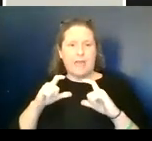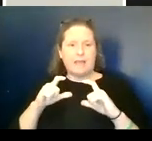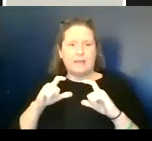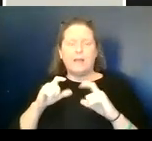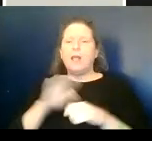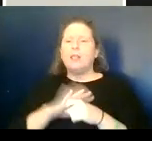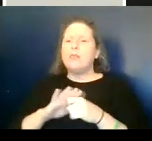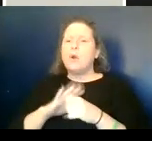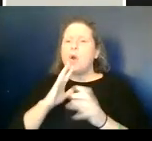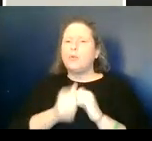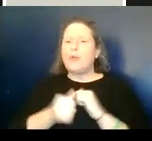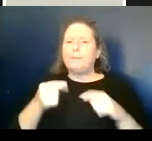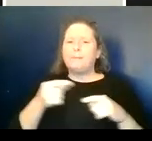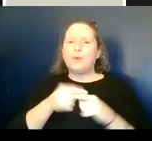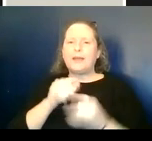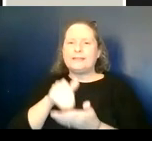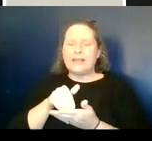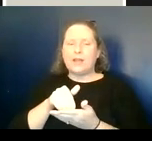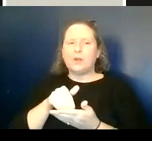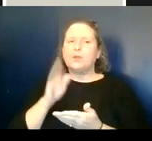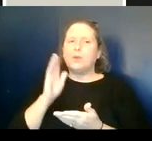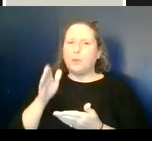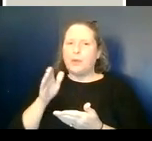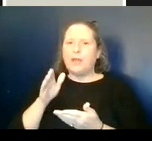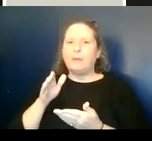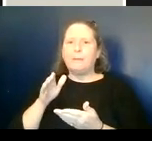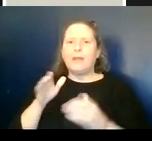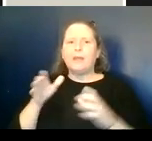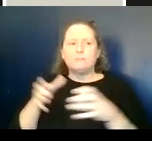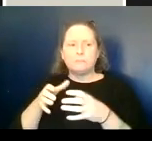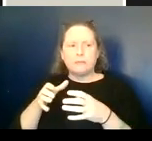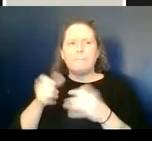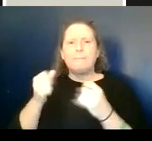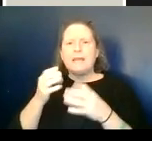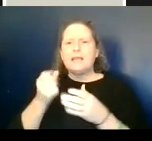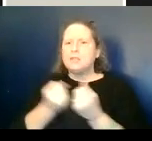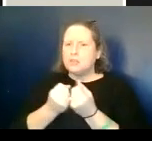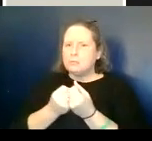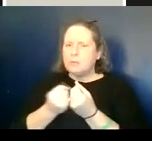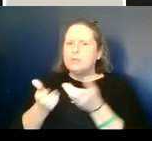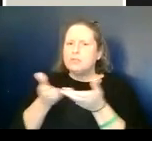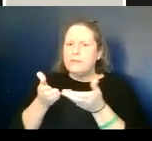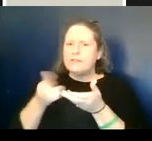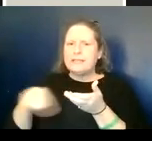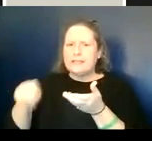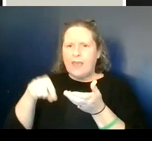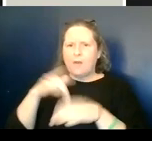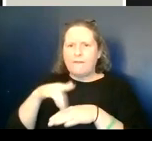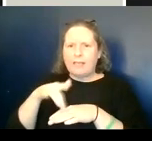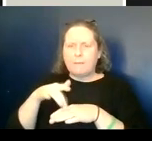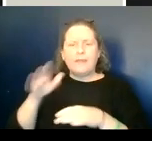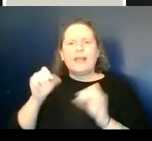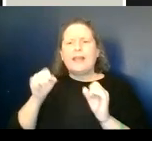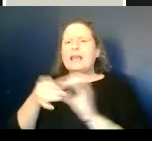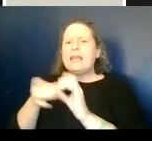crisis centers are going to be a hub of services and support that are going to connect you with all the resources that you